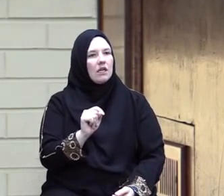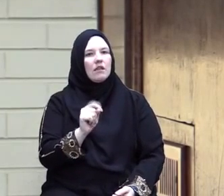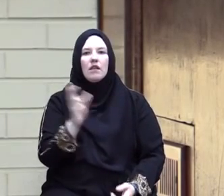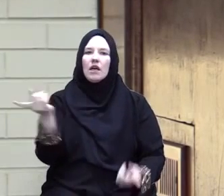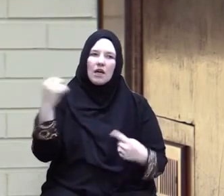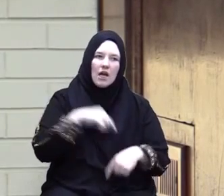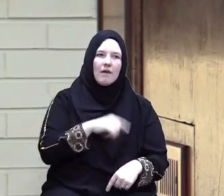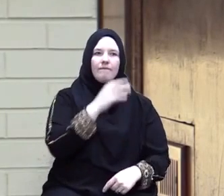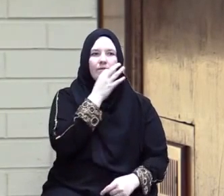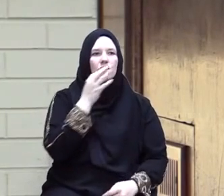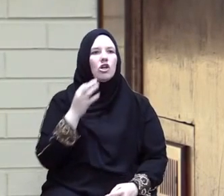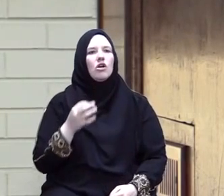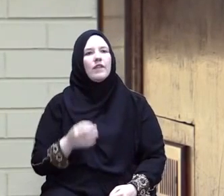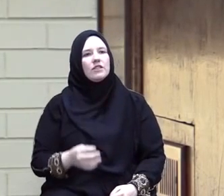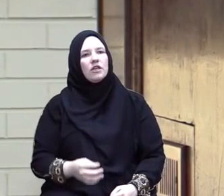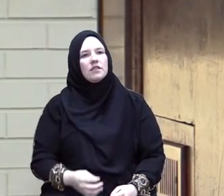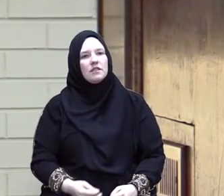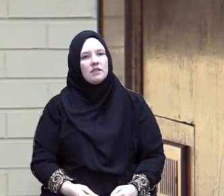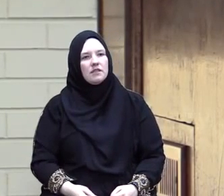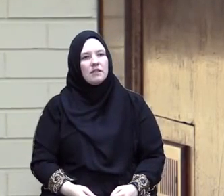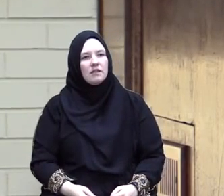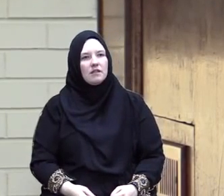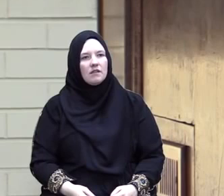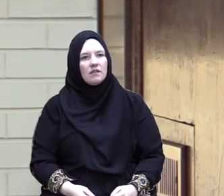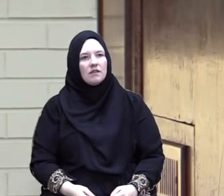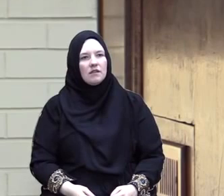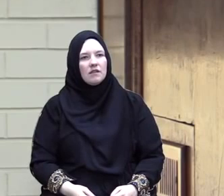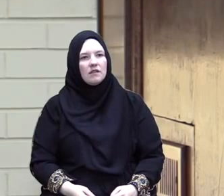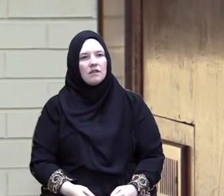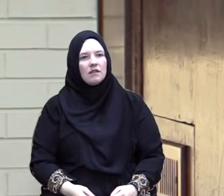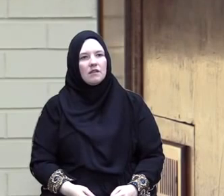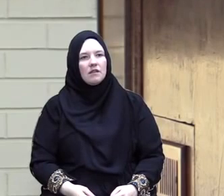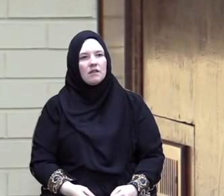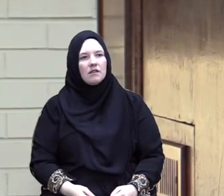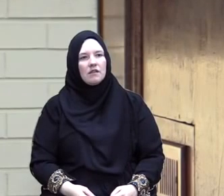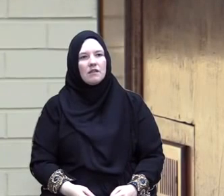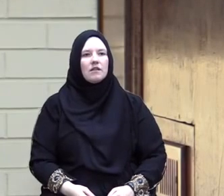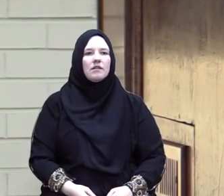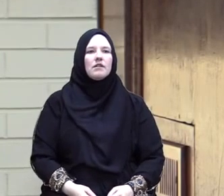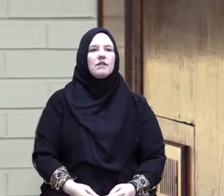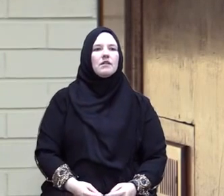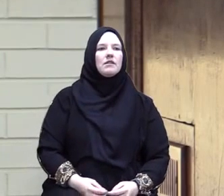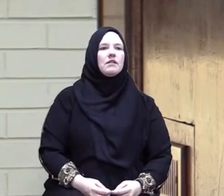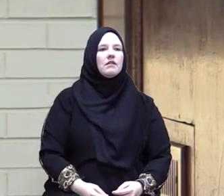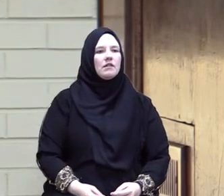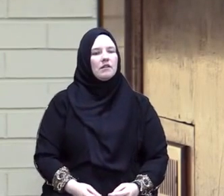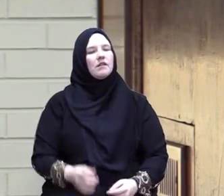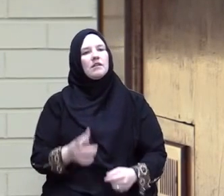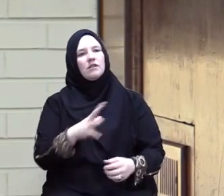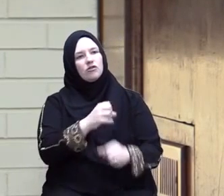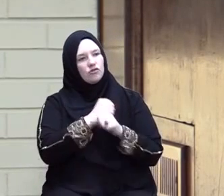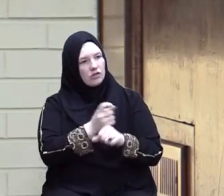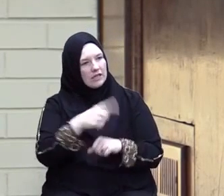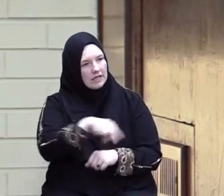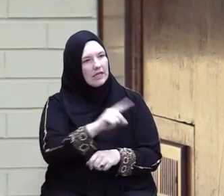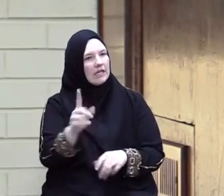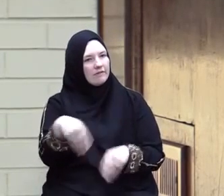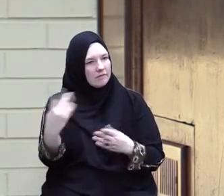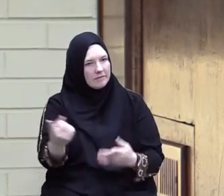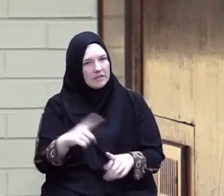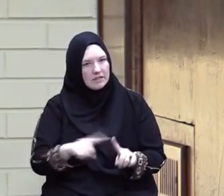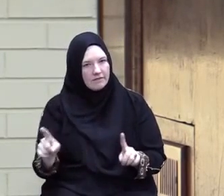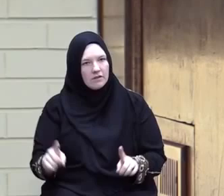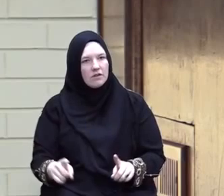they fast, and they pray with us. And if the disbelievers are going to give them security, they are going to give them something